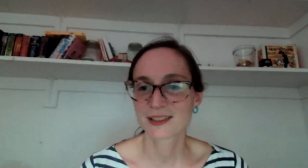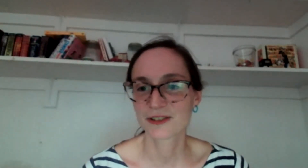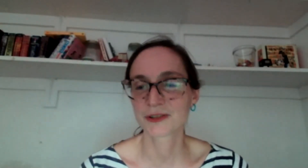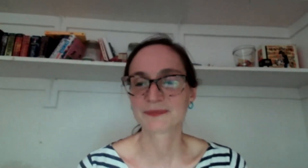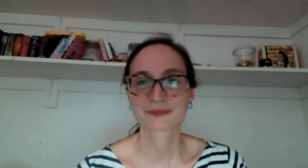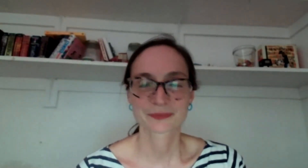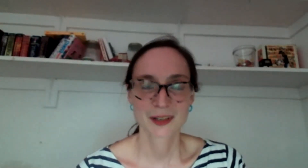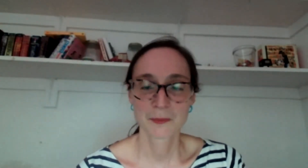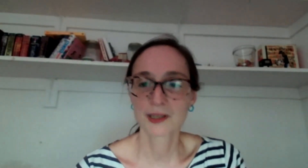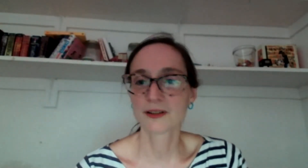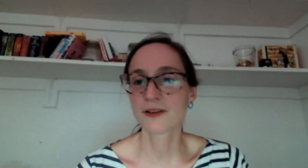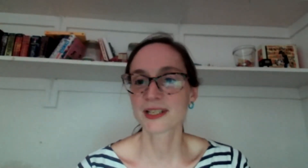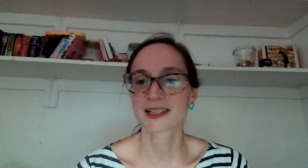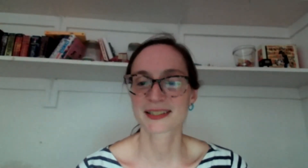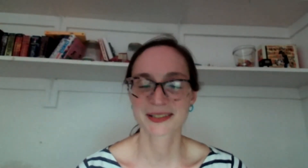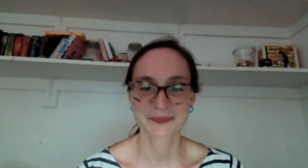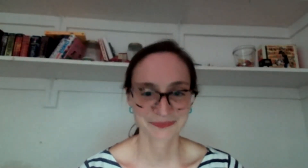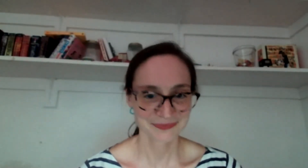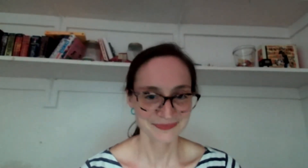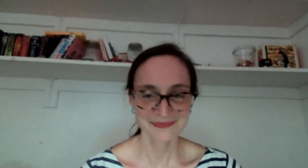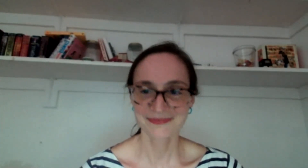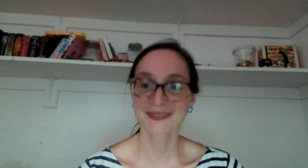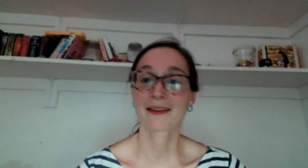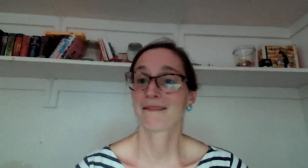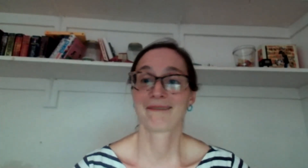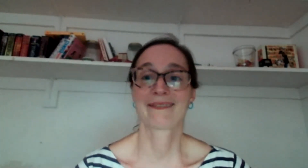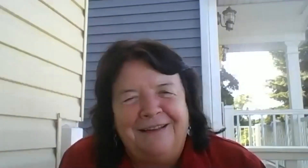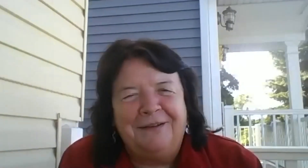pop into melodious